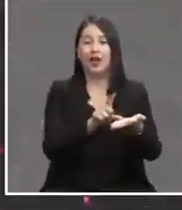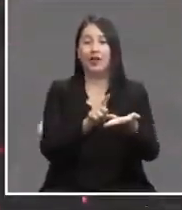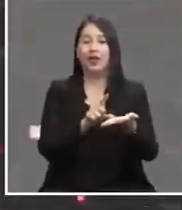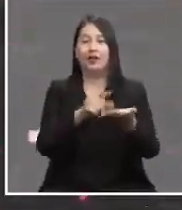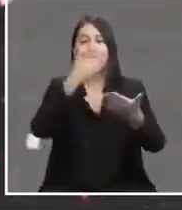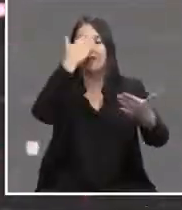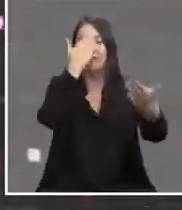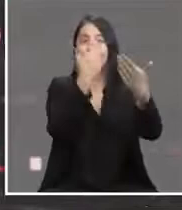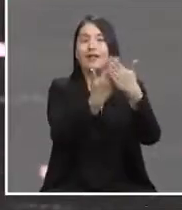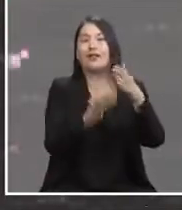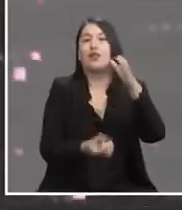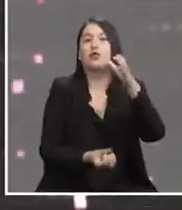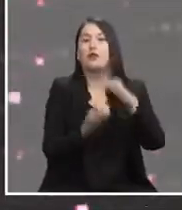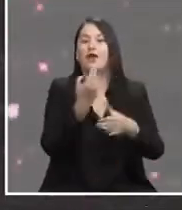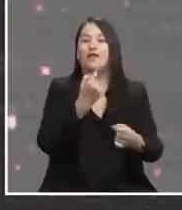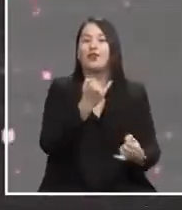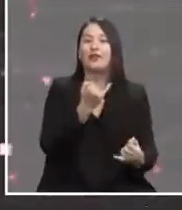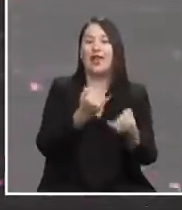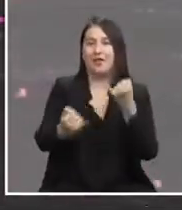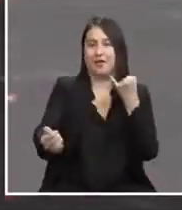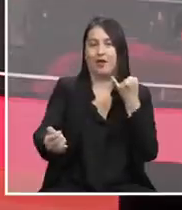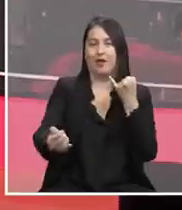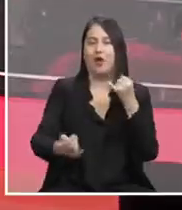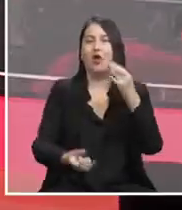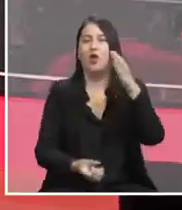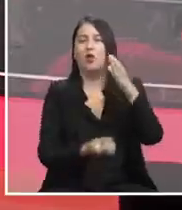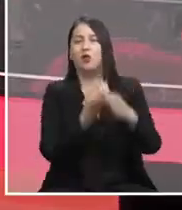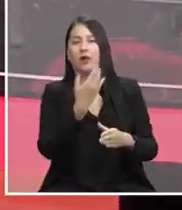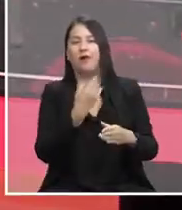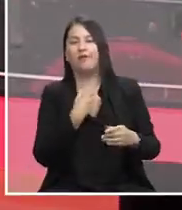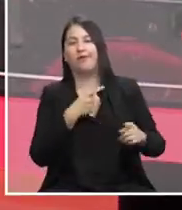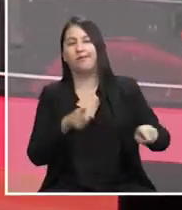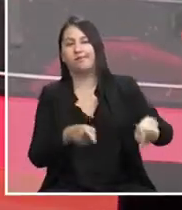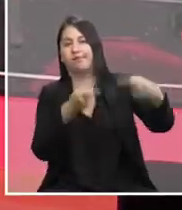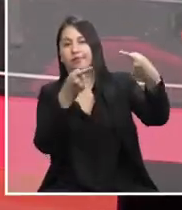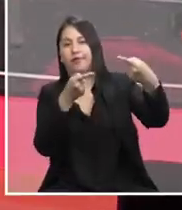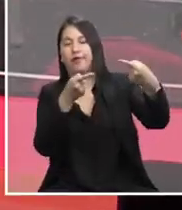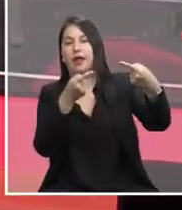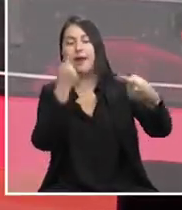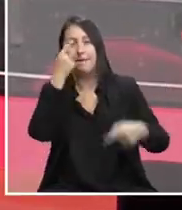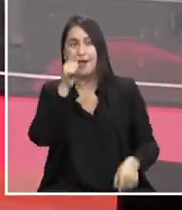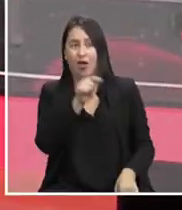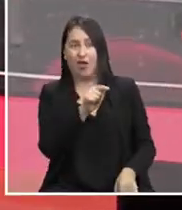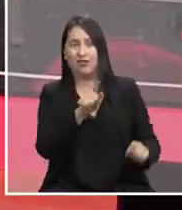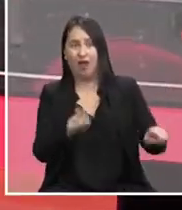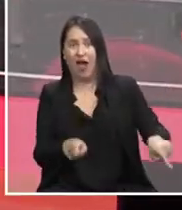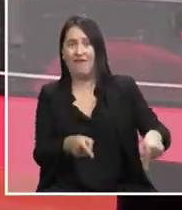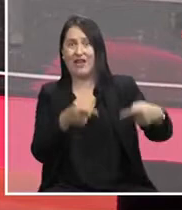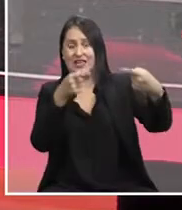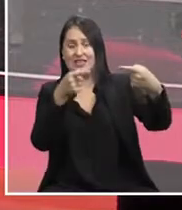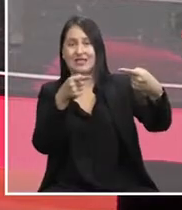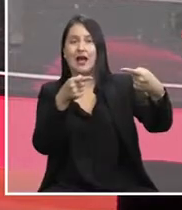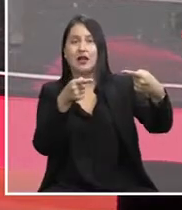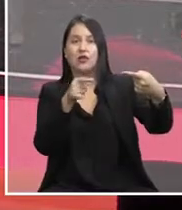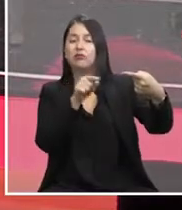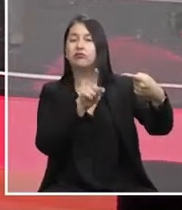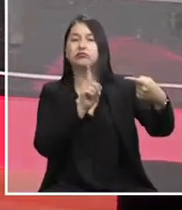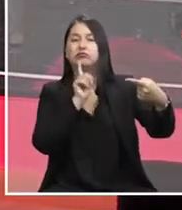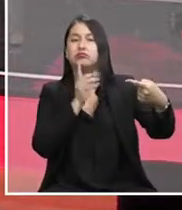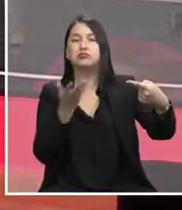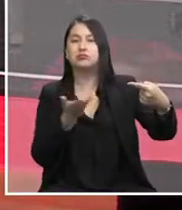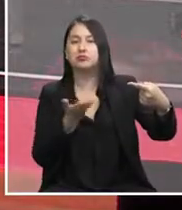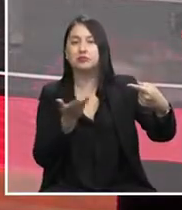new adversaries. But these adversaries have changed. There are no more states.